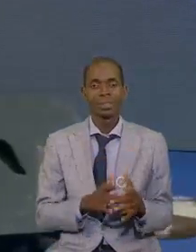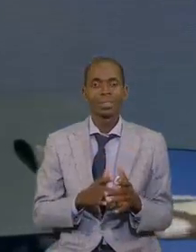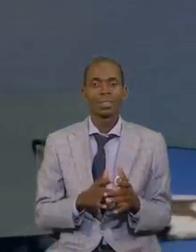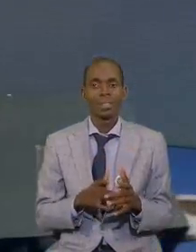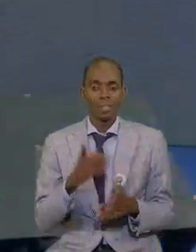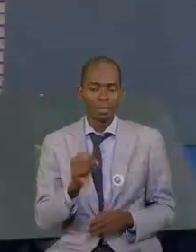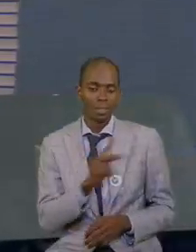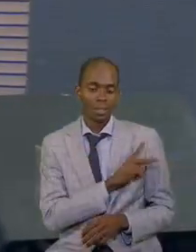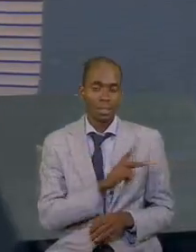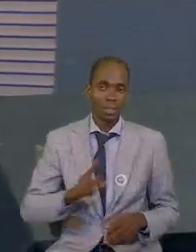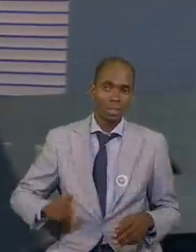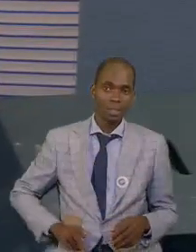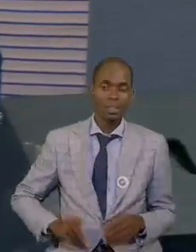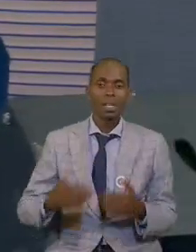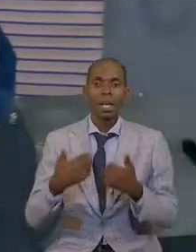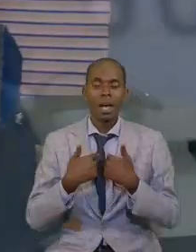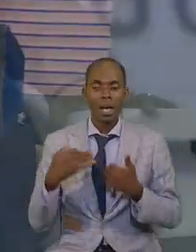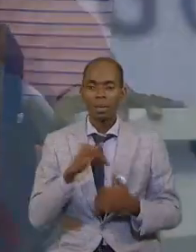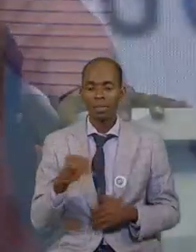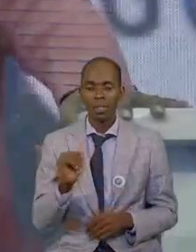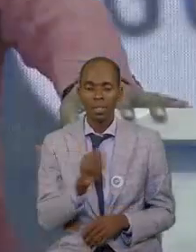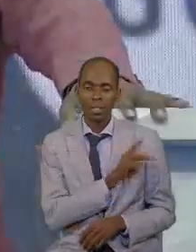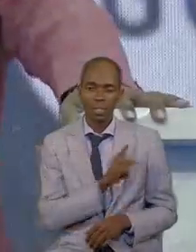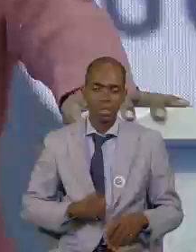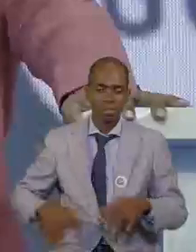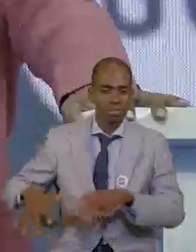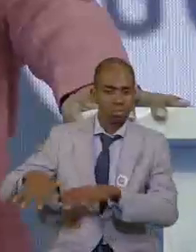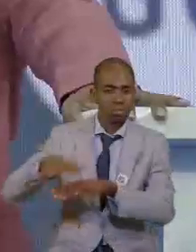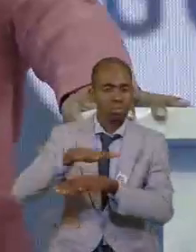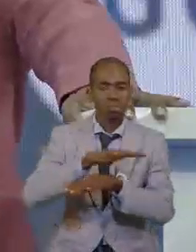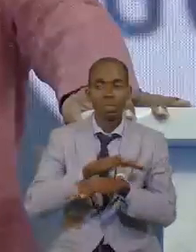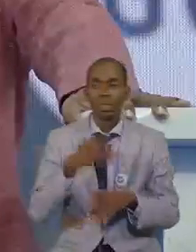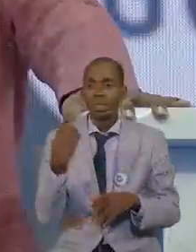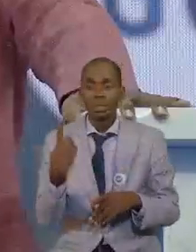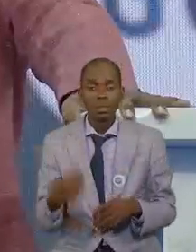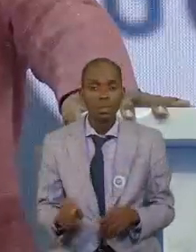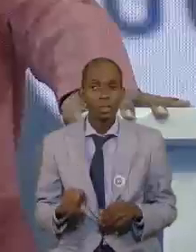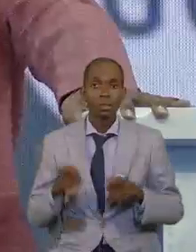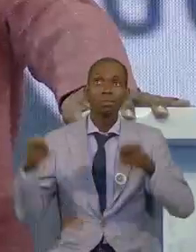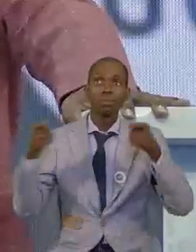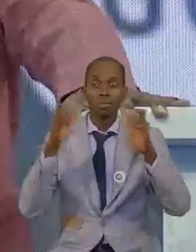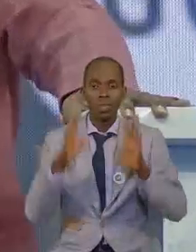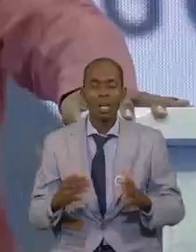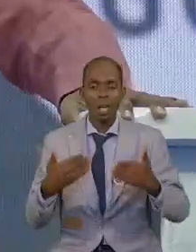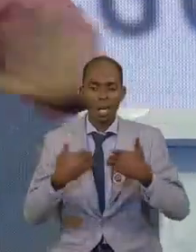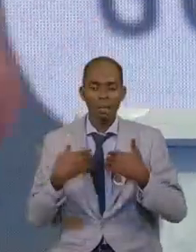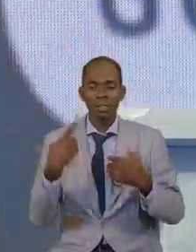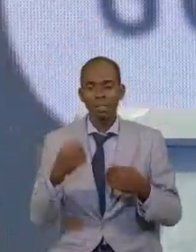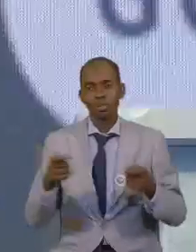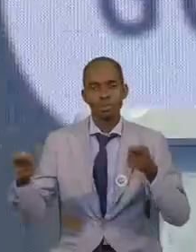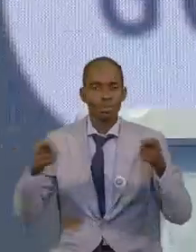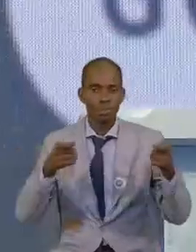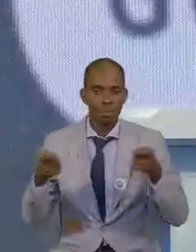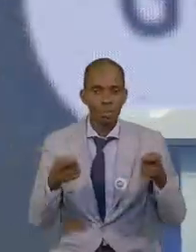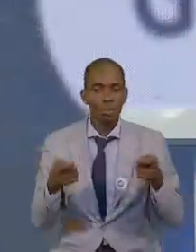King having a kingdom, the sovereign having a dominion, that